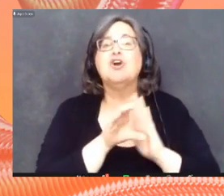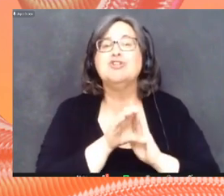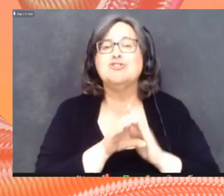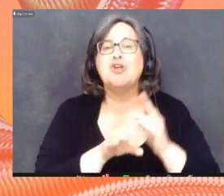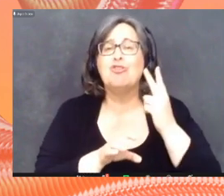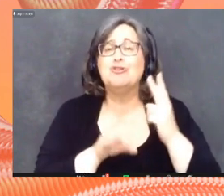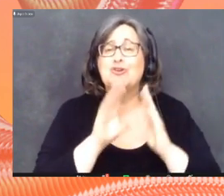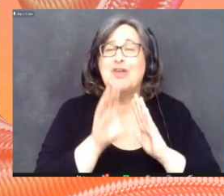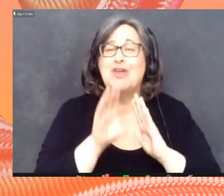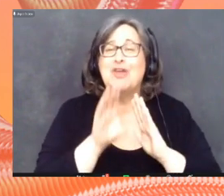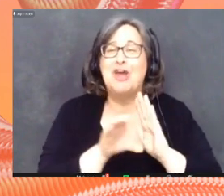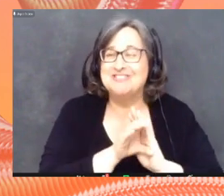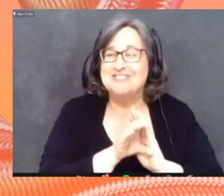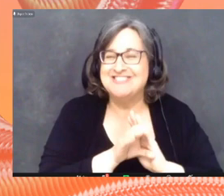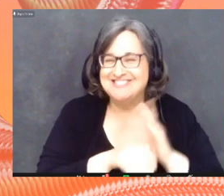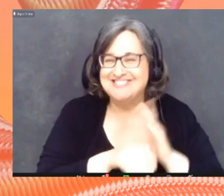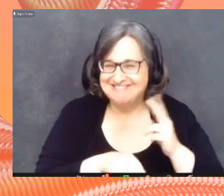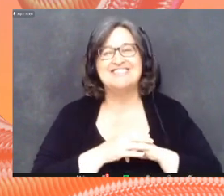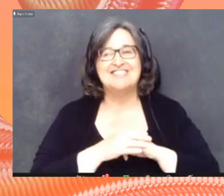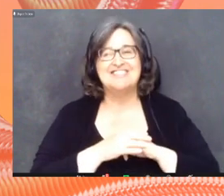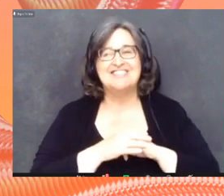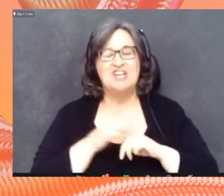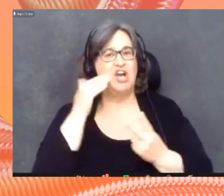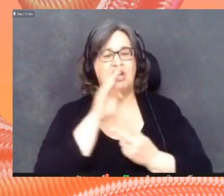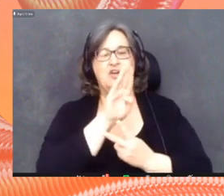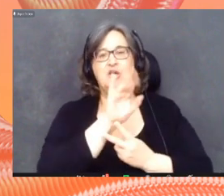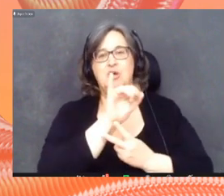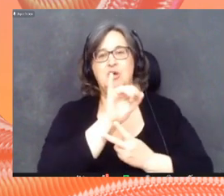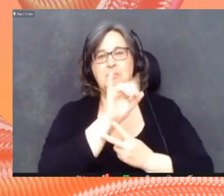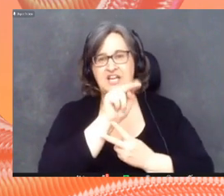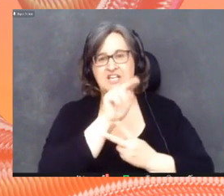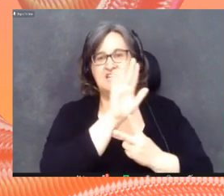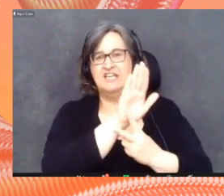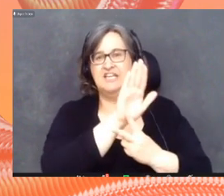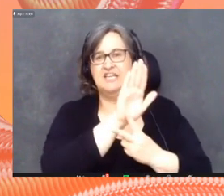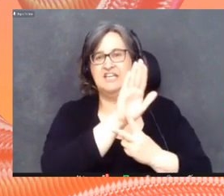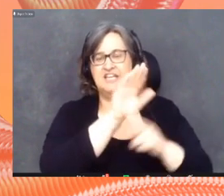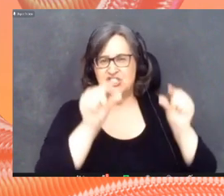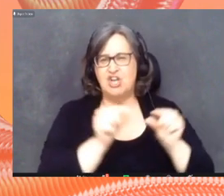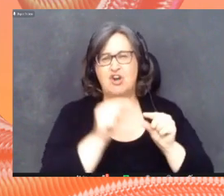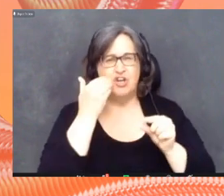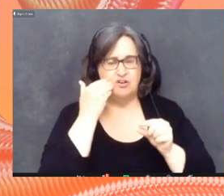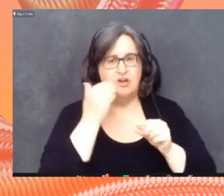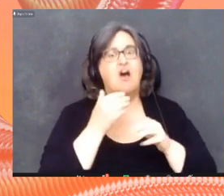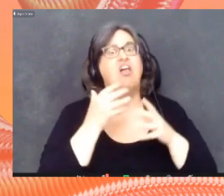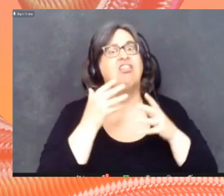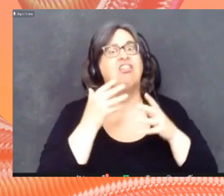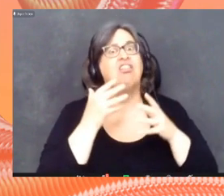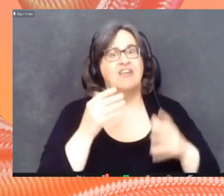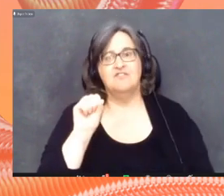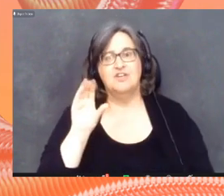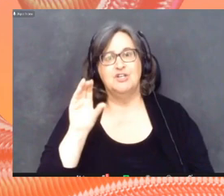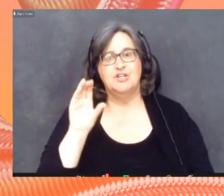mean, I know Biden's chart a lot of Scorpio.